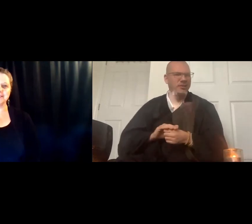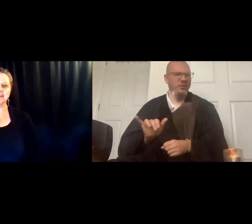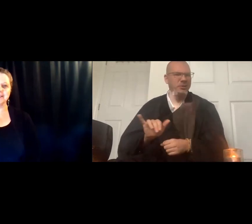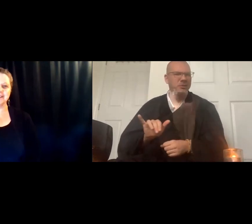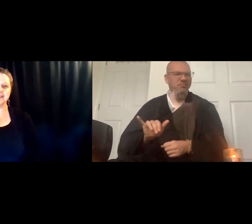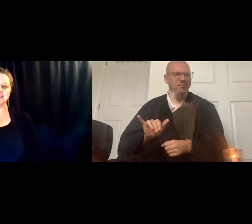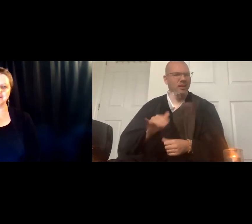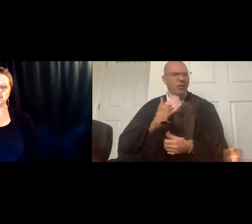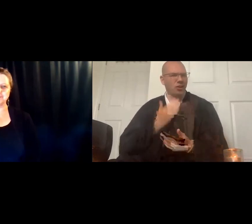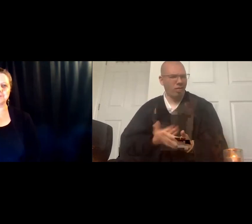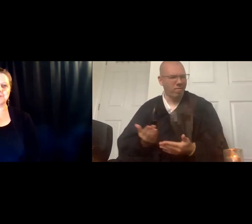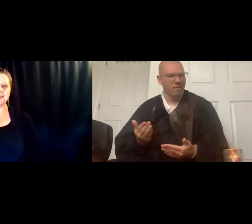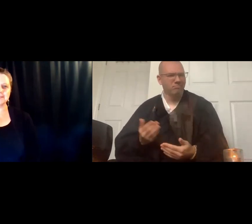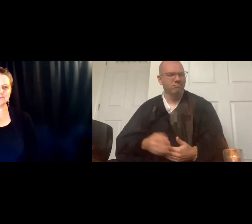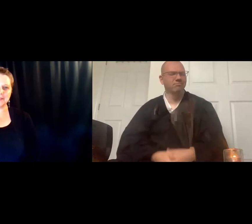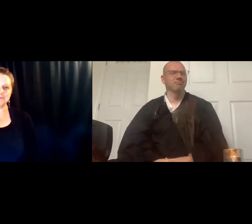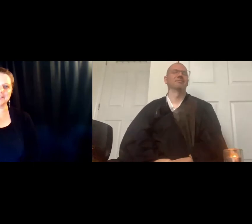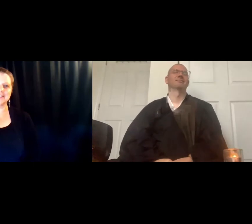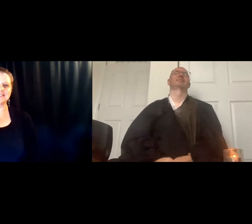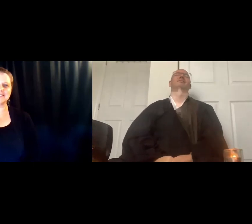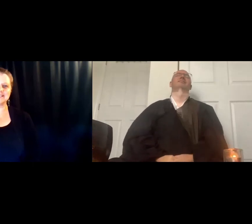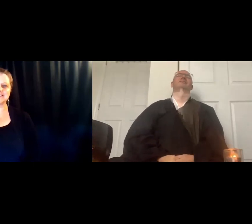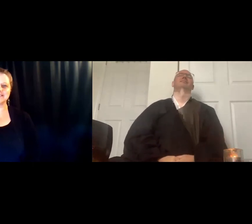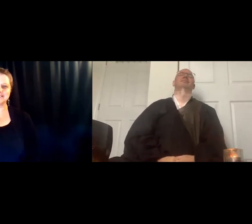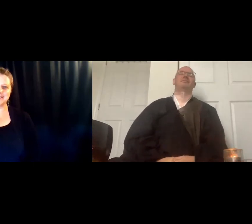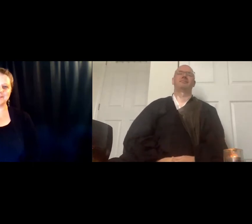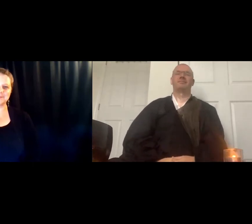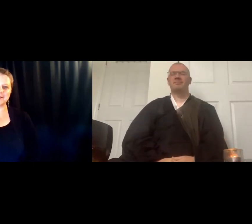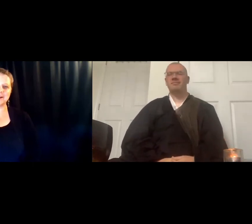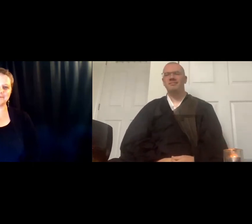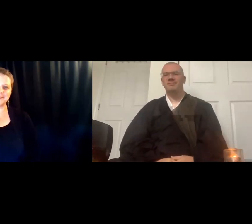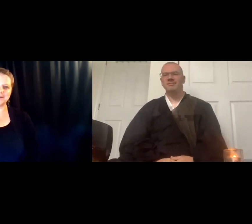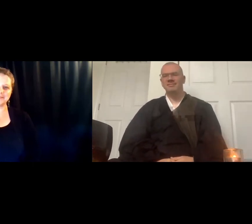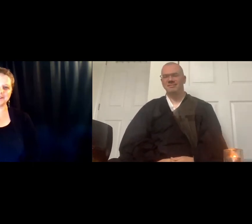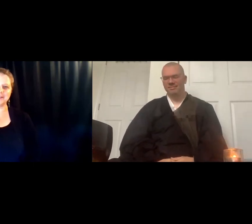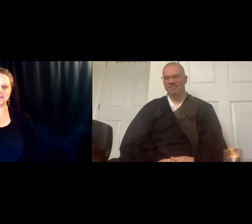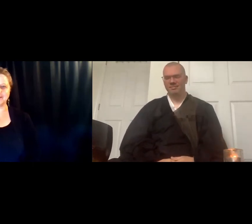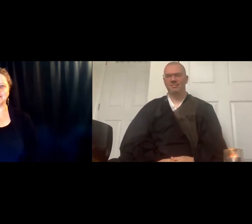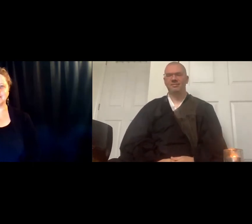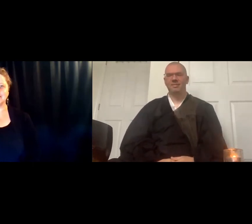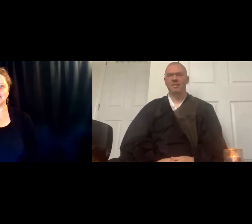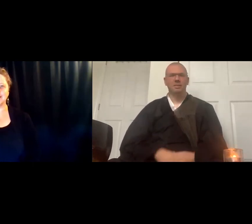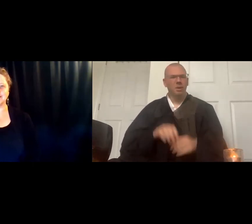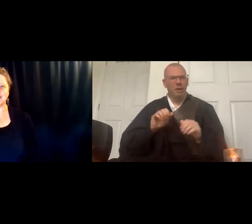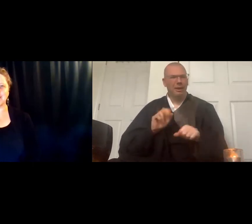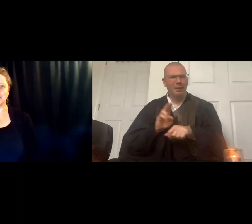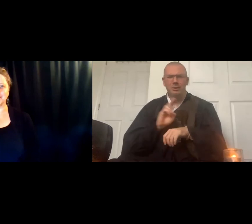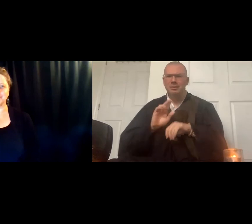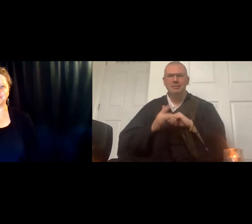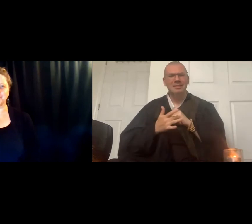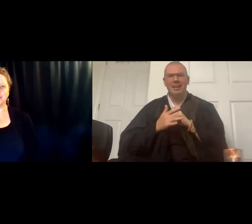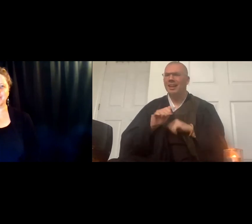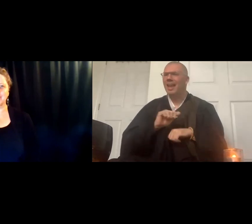down. Your stress may feel lessened, and those are all very, very good things to